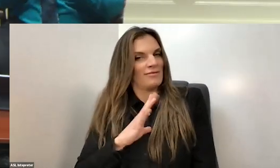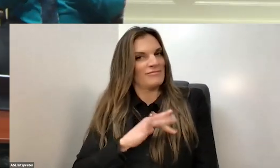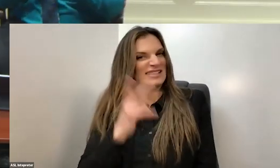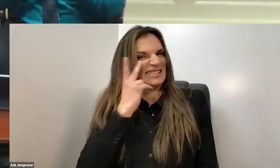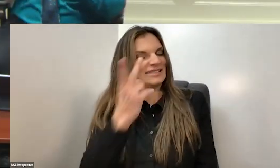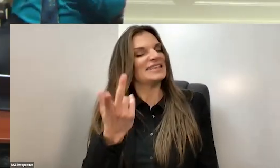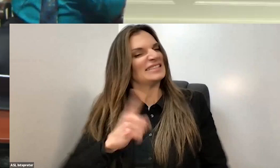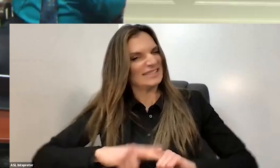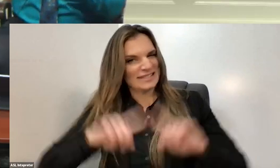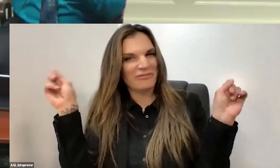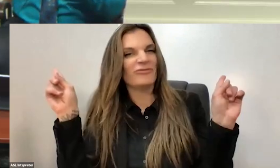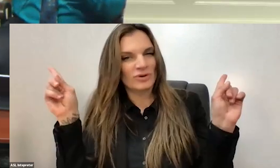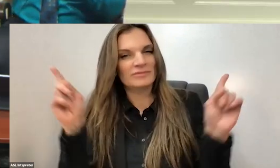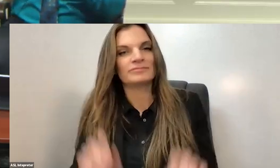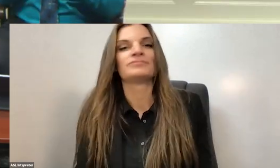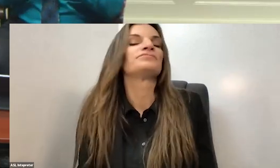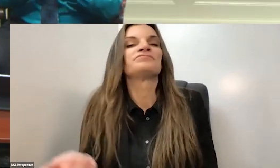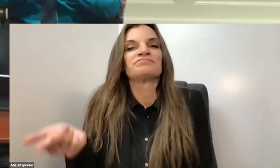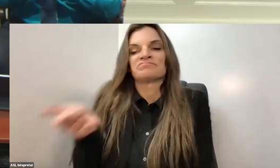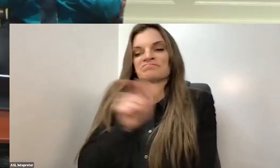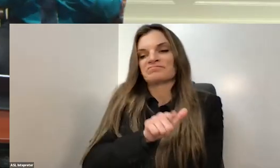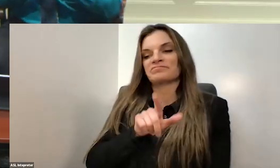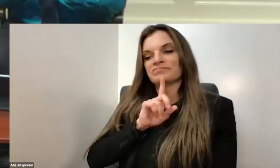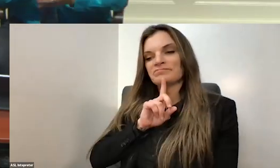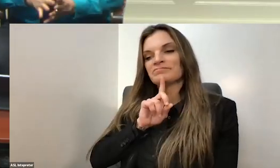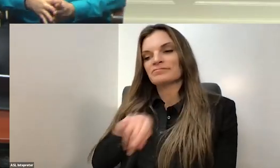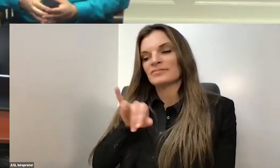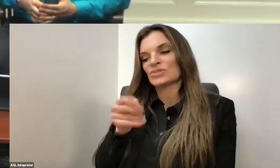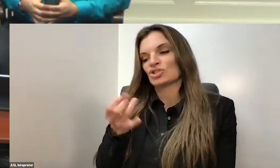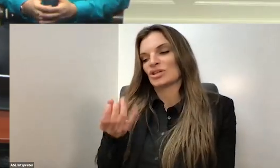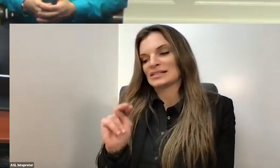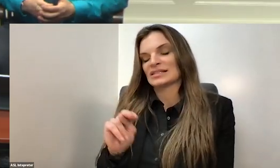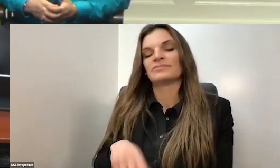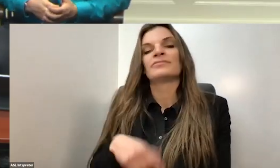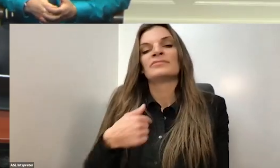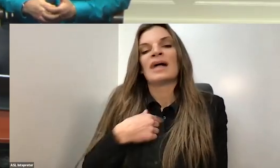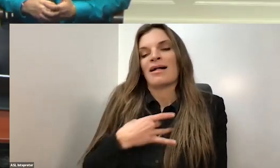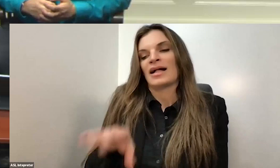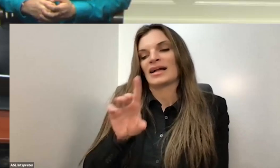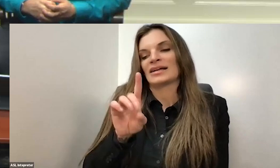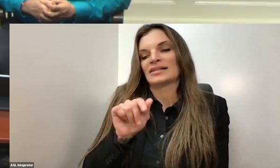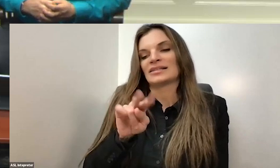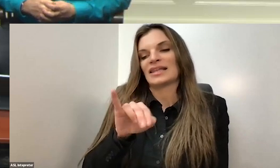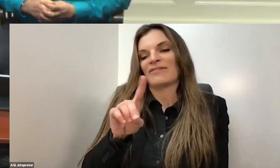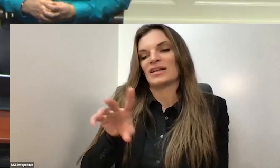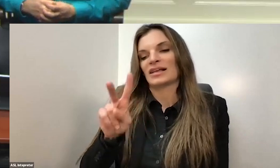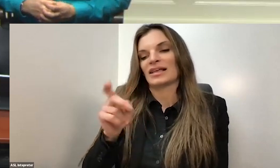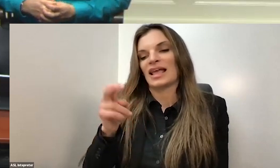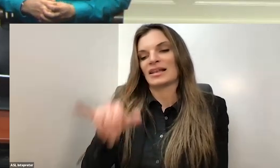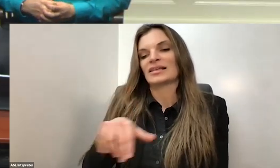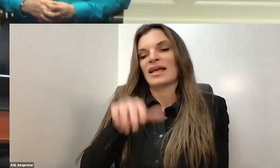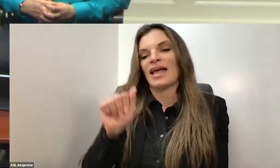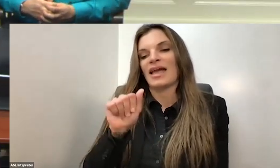I want to give a shout out to David Kennedy, who puts out a weekly e-newsletter called